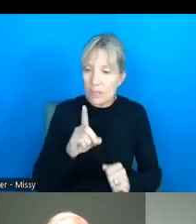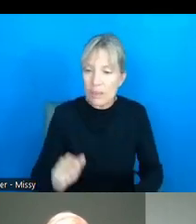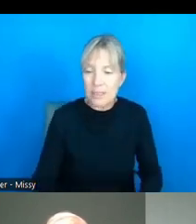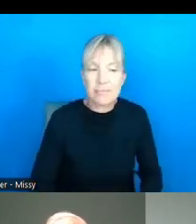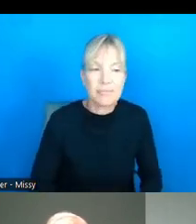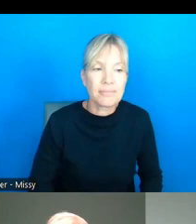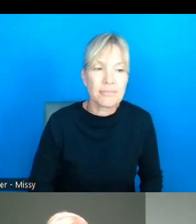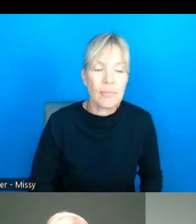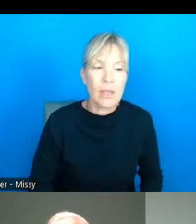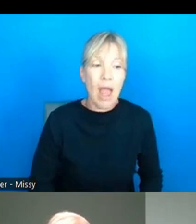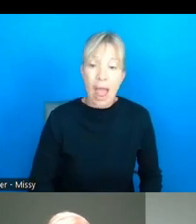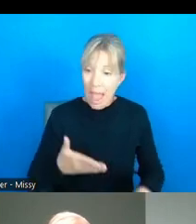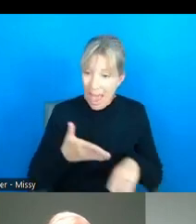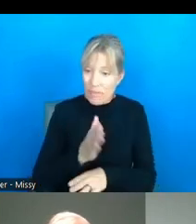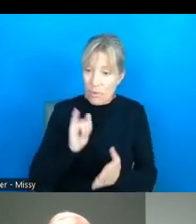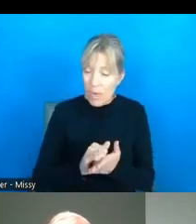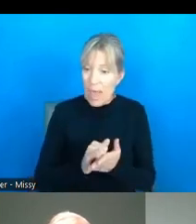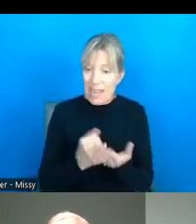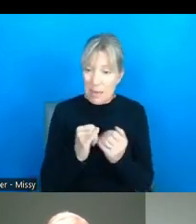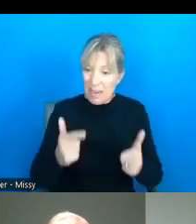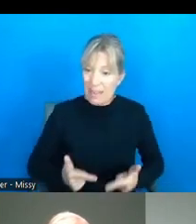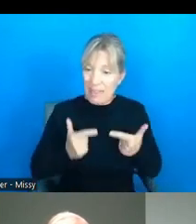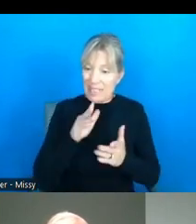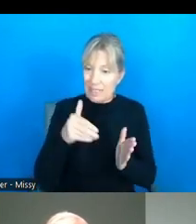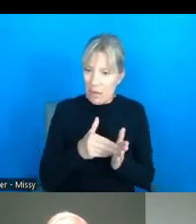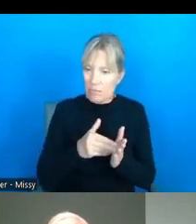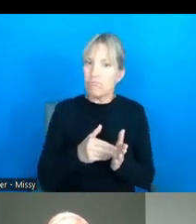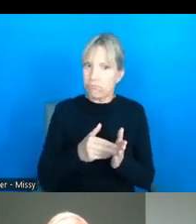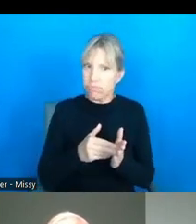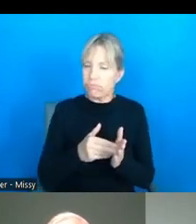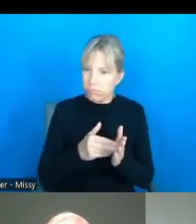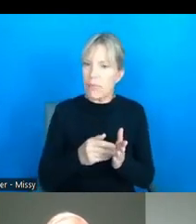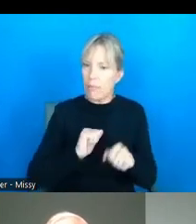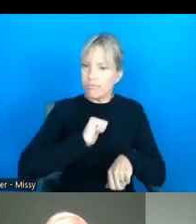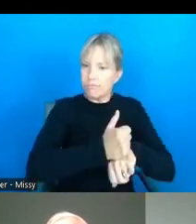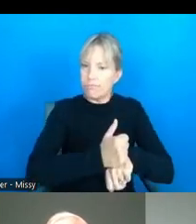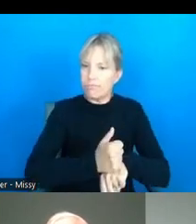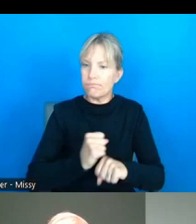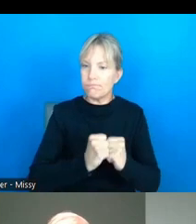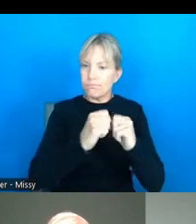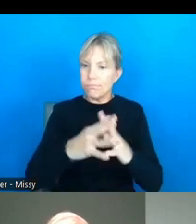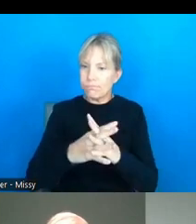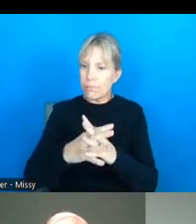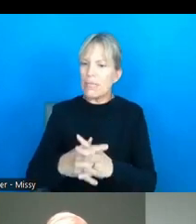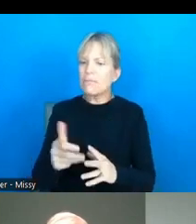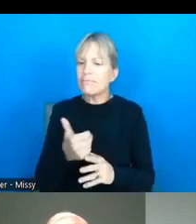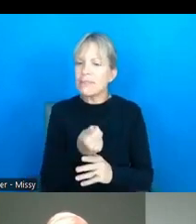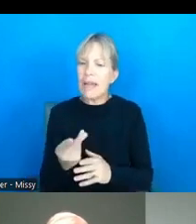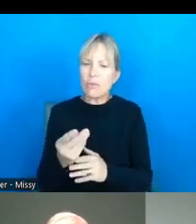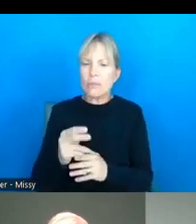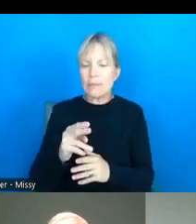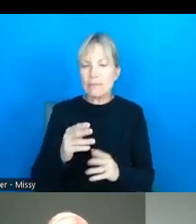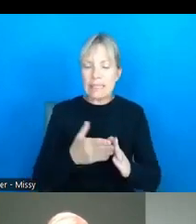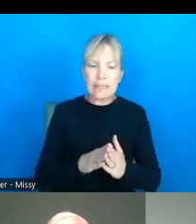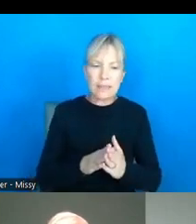disabilities. Shortly after that, independent living centers started in a few cities. Houston,